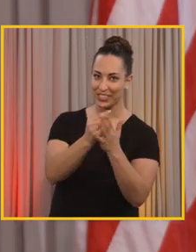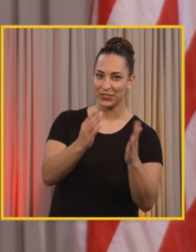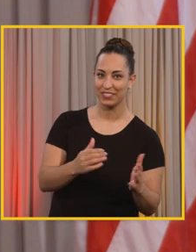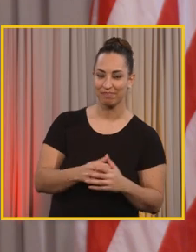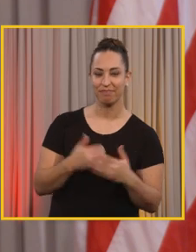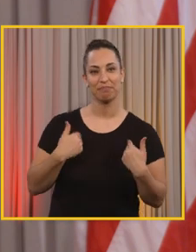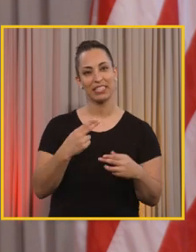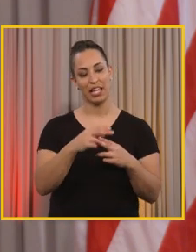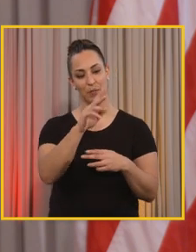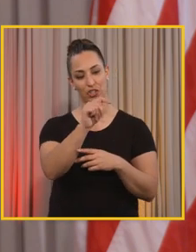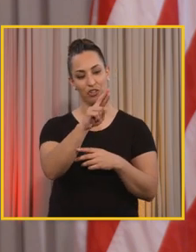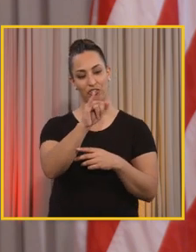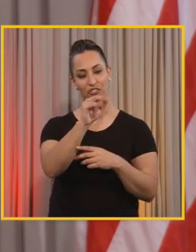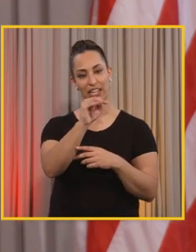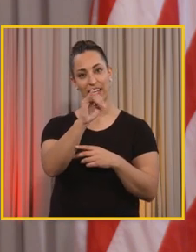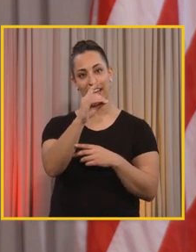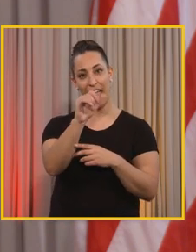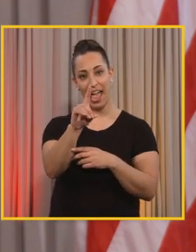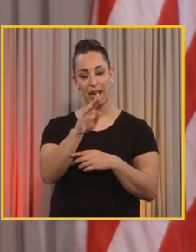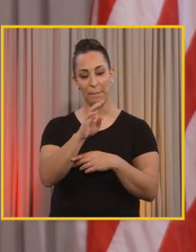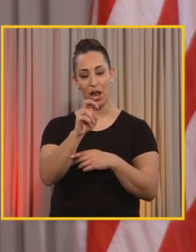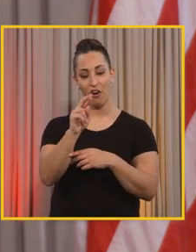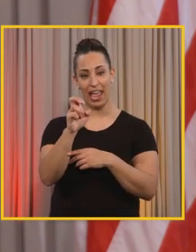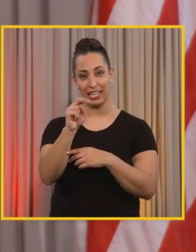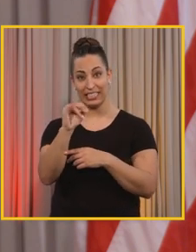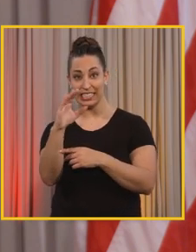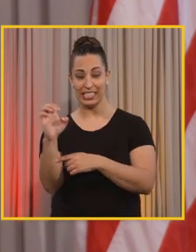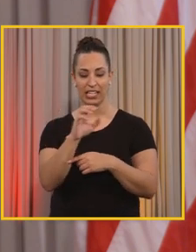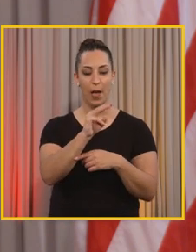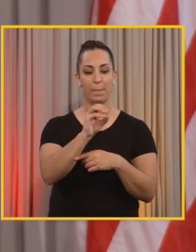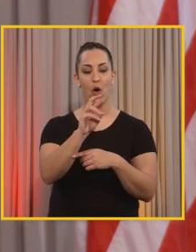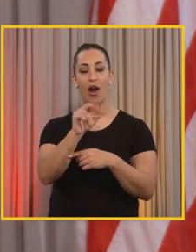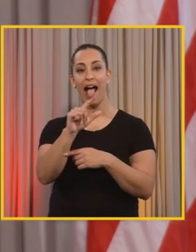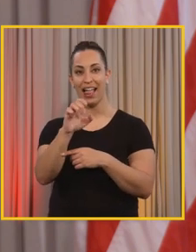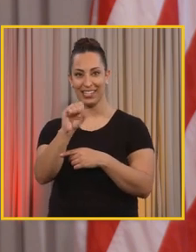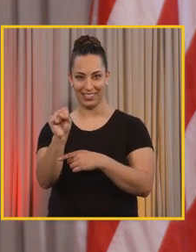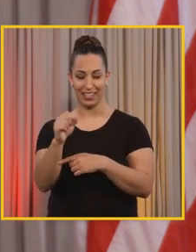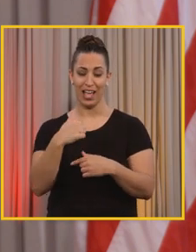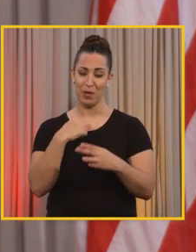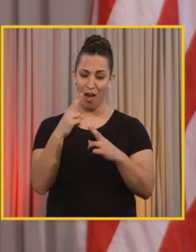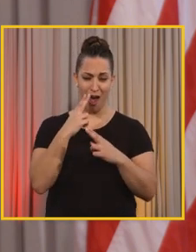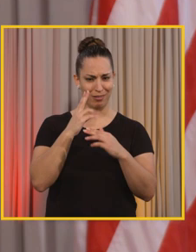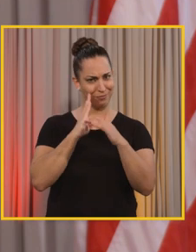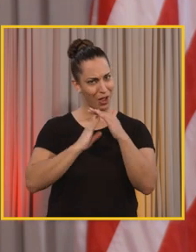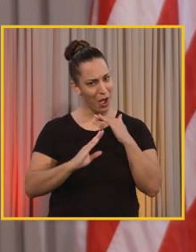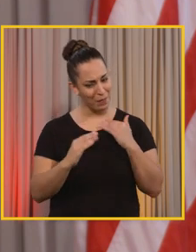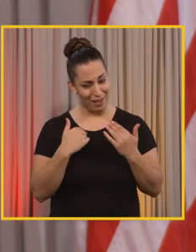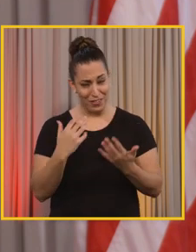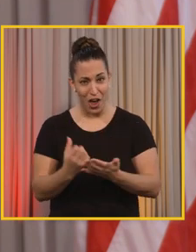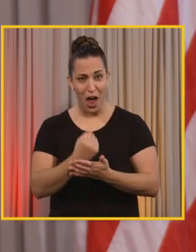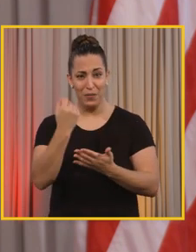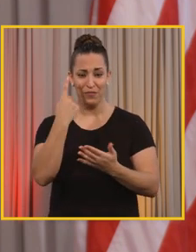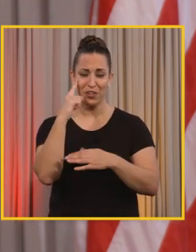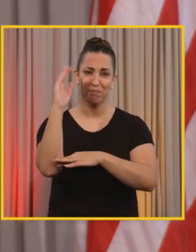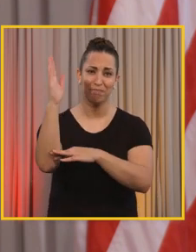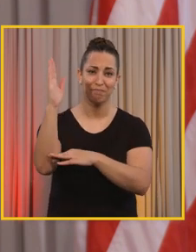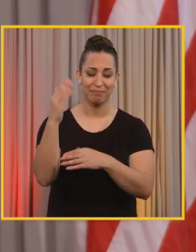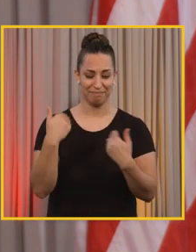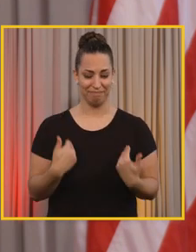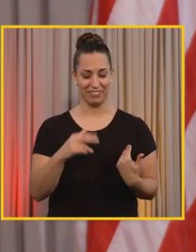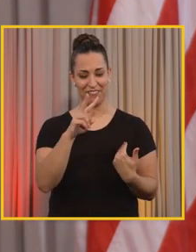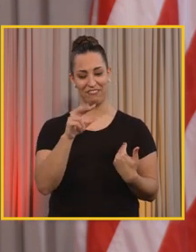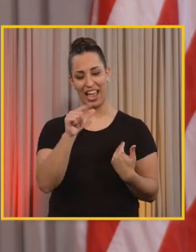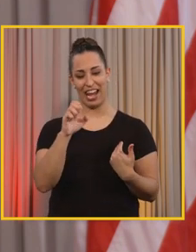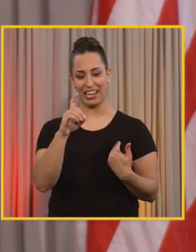fellow graduates. My name is Trinidad Berenice Morales, and I am honored and humbled to have this opportunity to speak to you